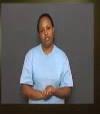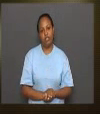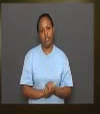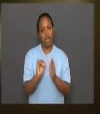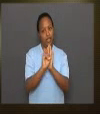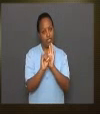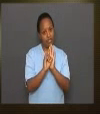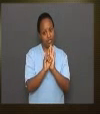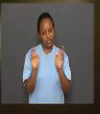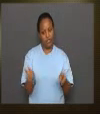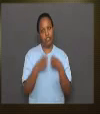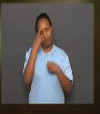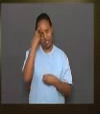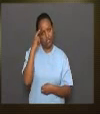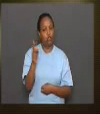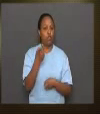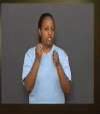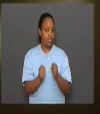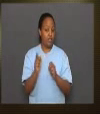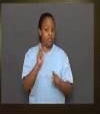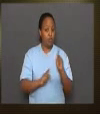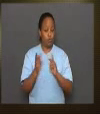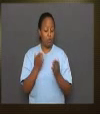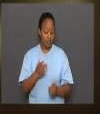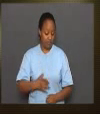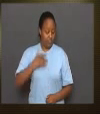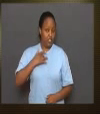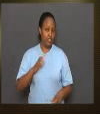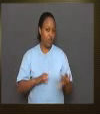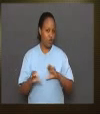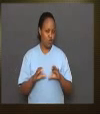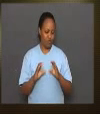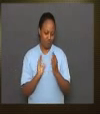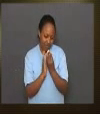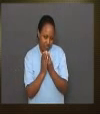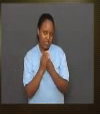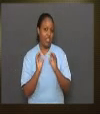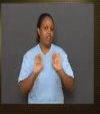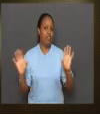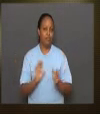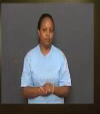Identity causes conflict when people feel it is under threat.